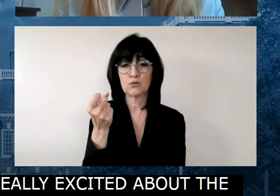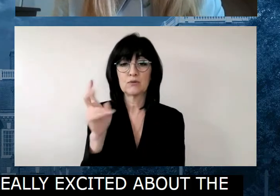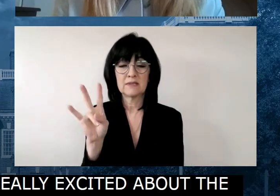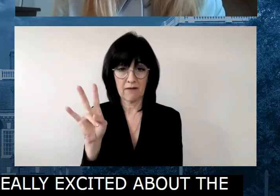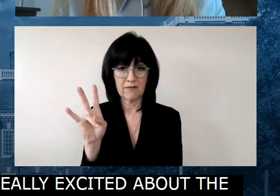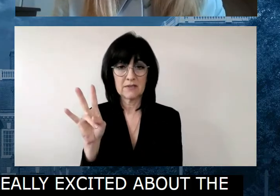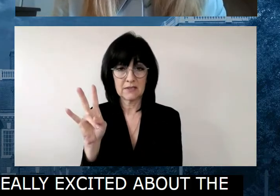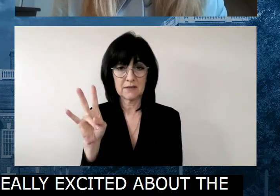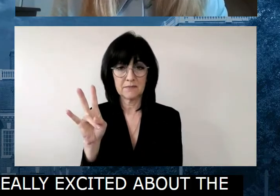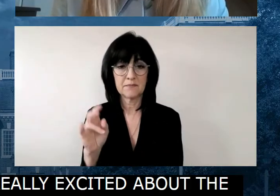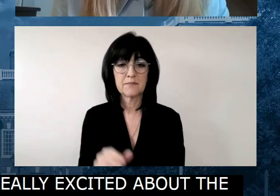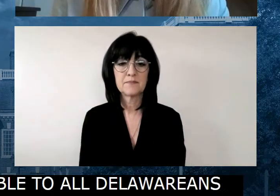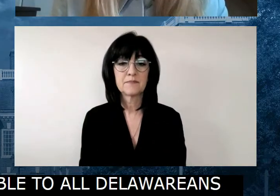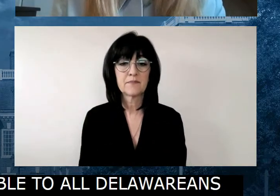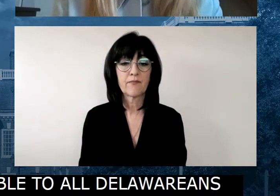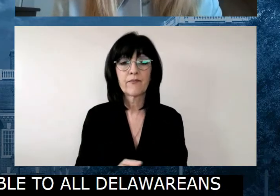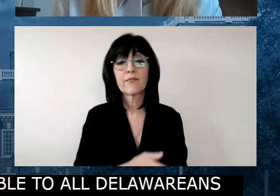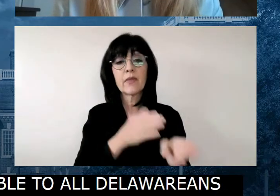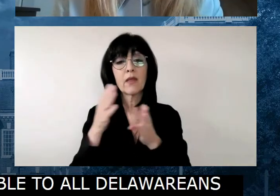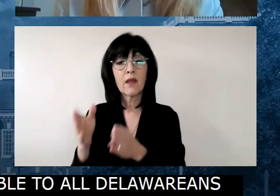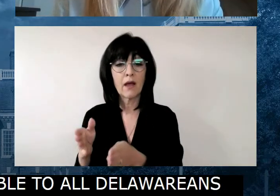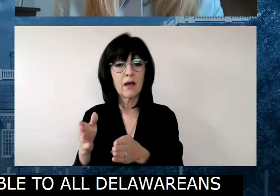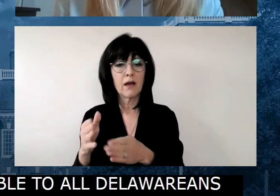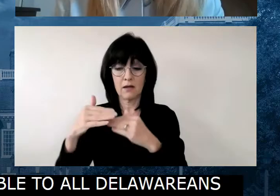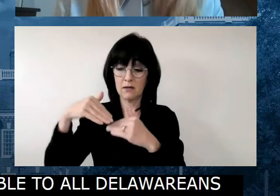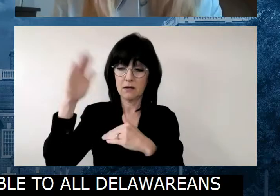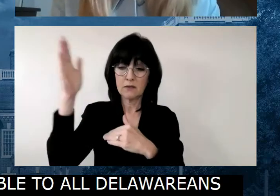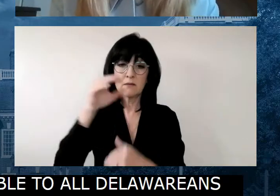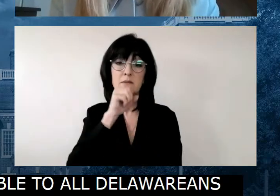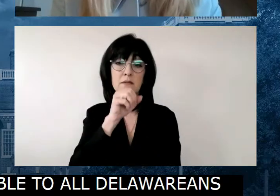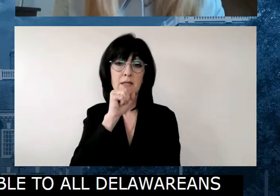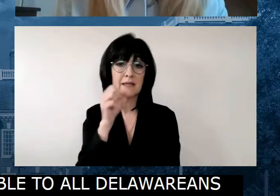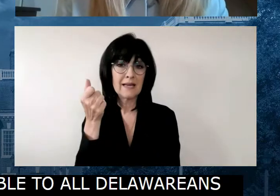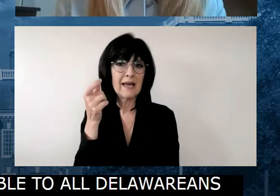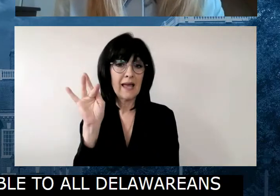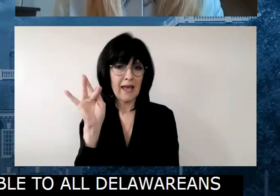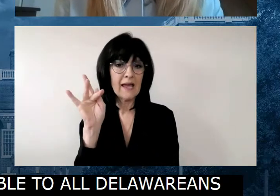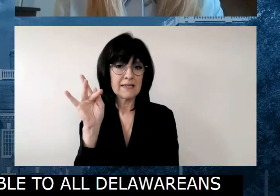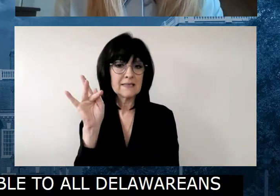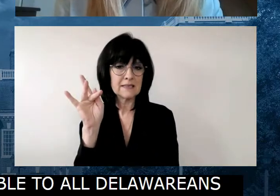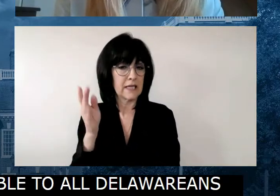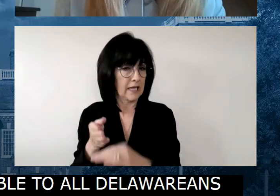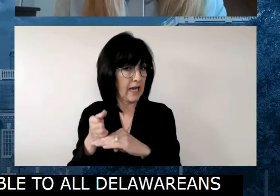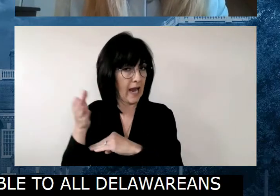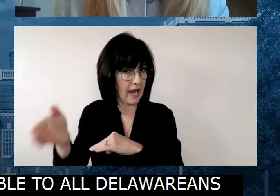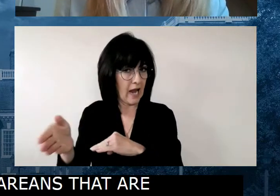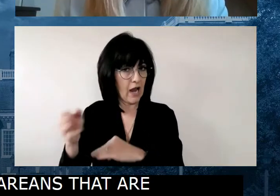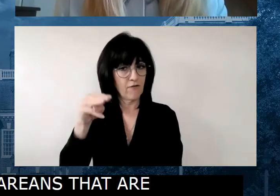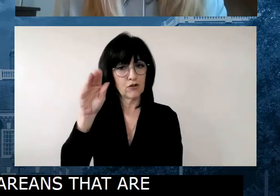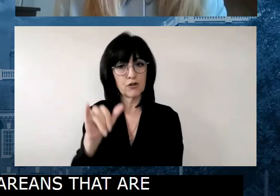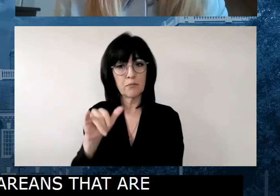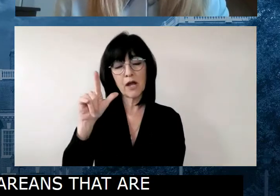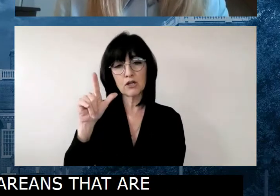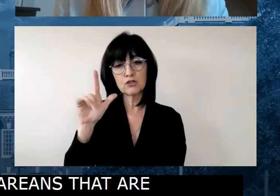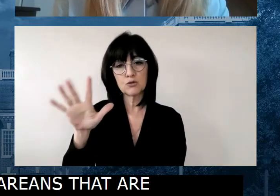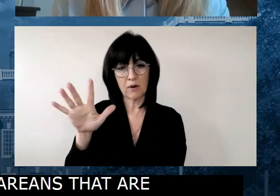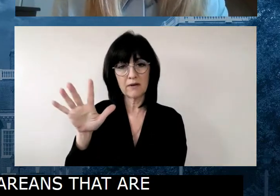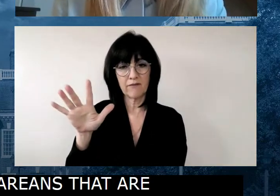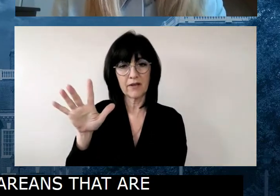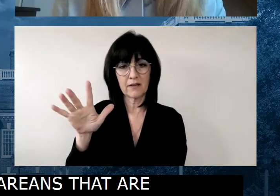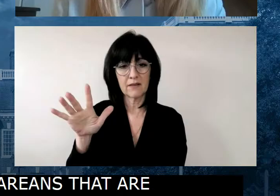vaccinated on or after May 25th, except for the big prizes. This is